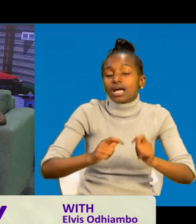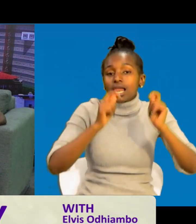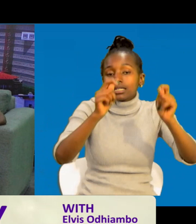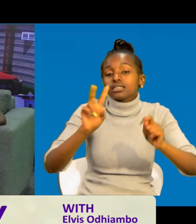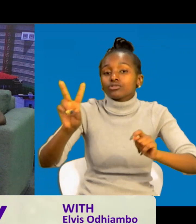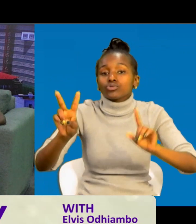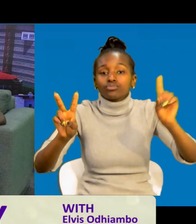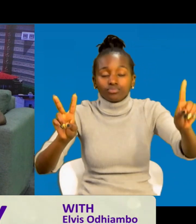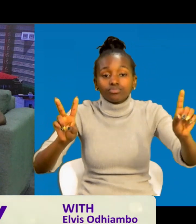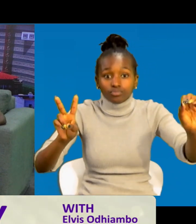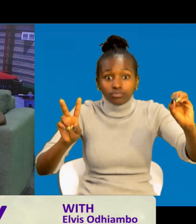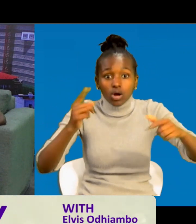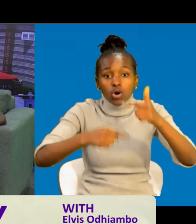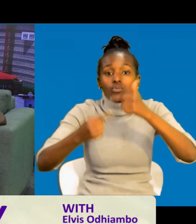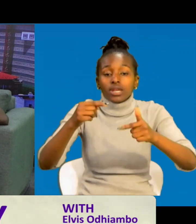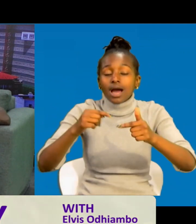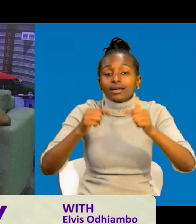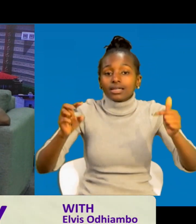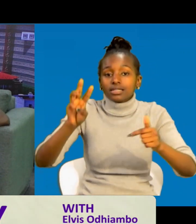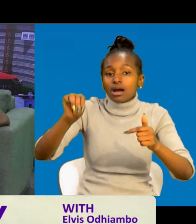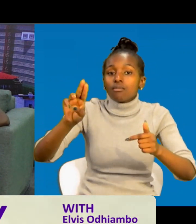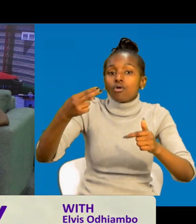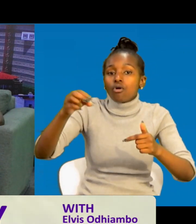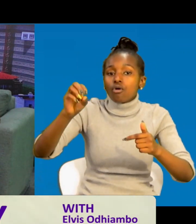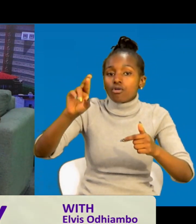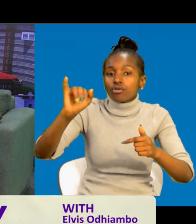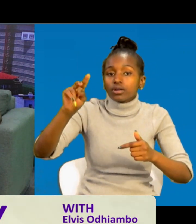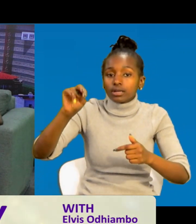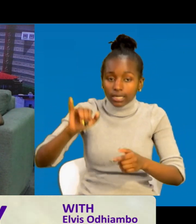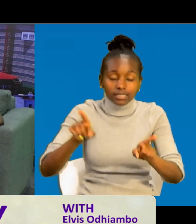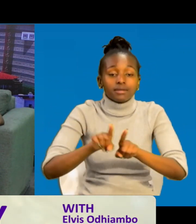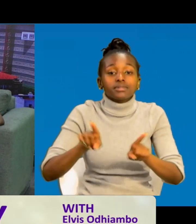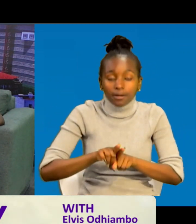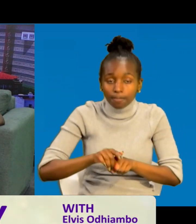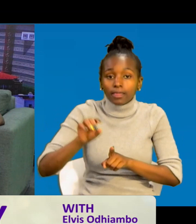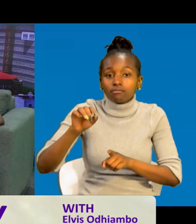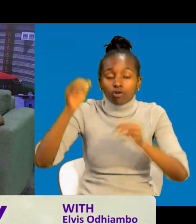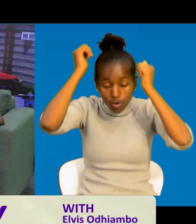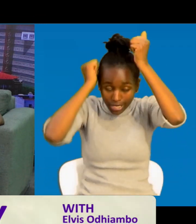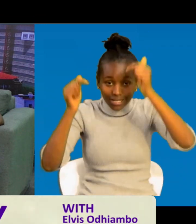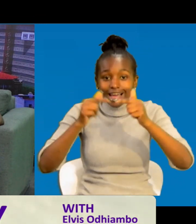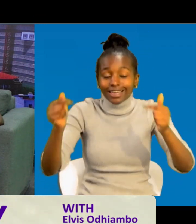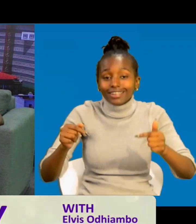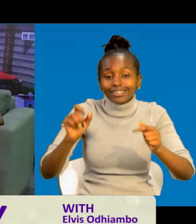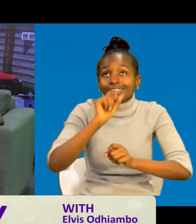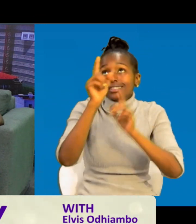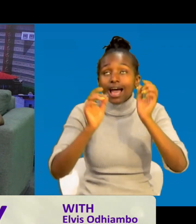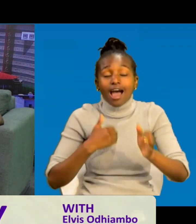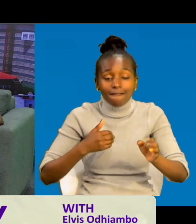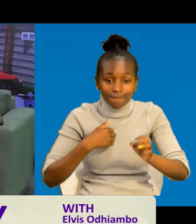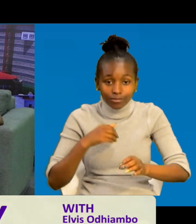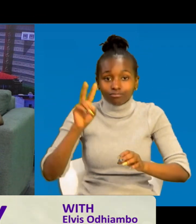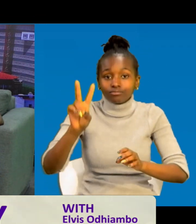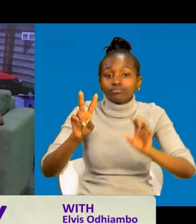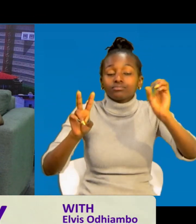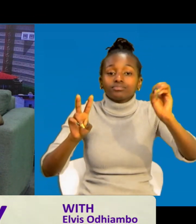Muhoroni Youth. Then we had Police FC getting past Ulinzi Stars, winning 2-0. But then again, all eyes today are